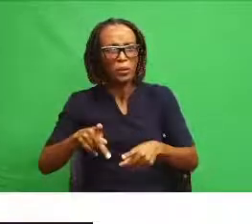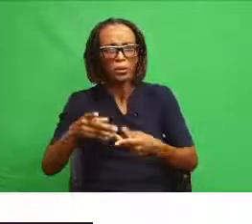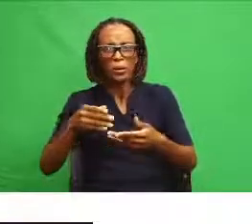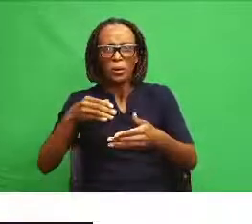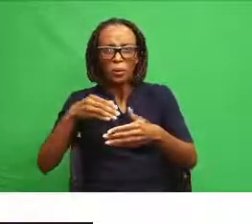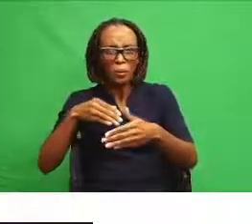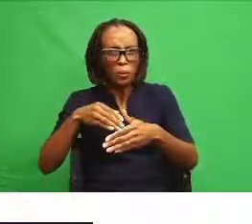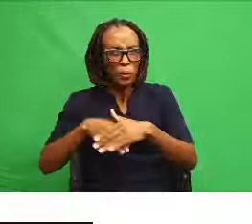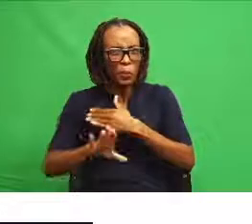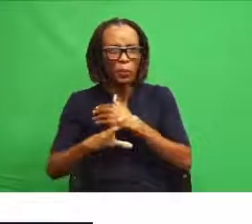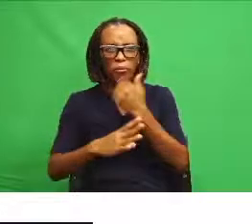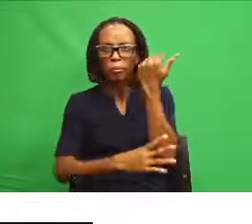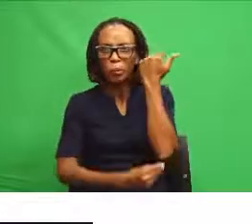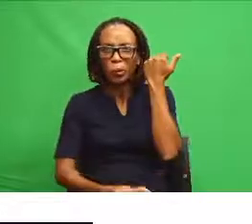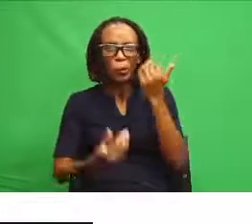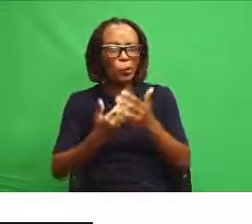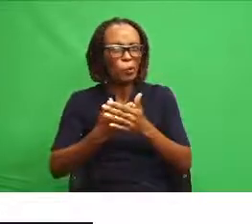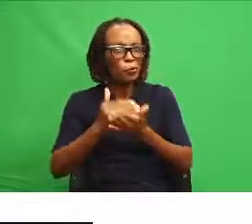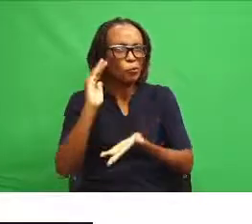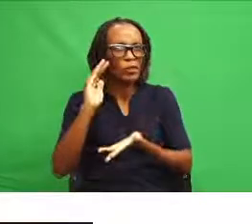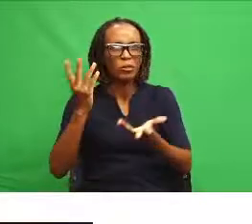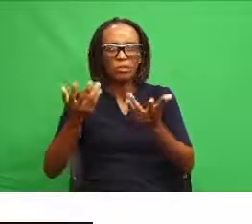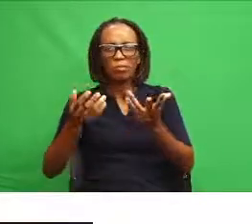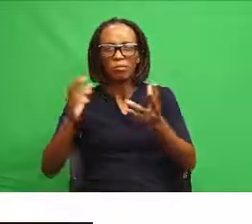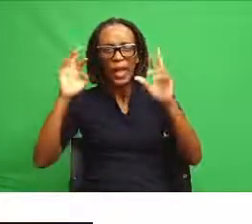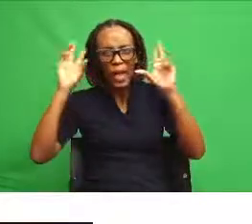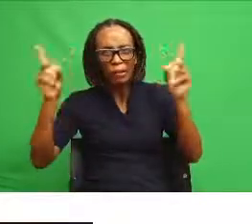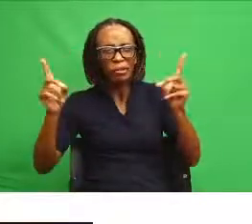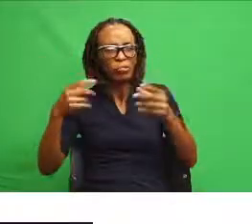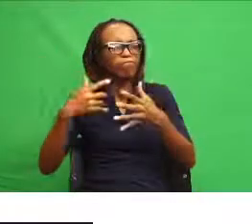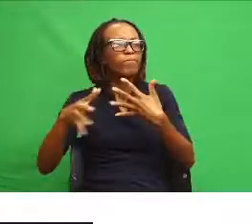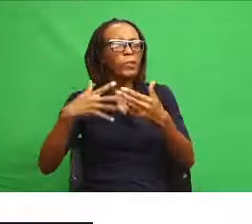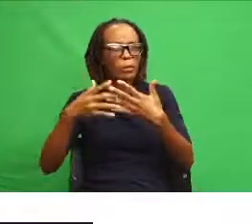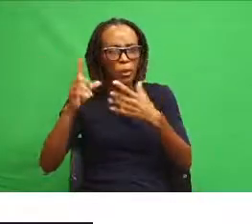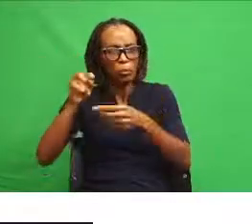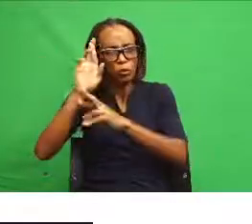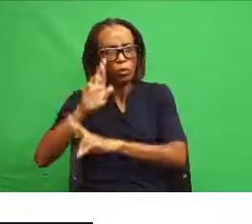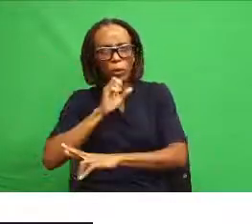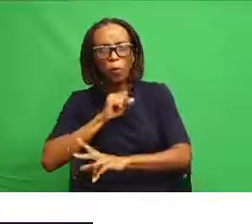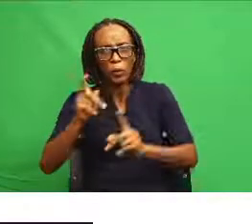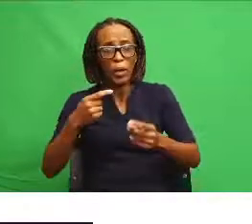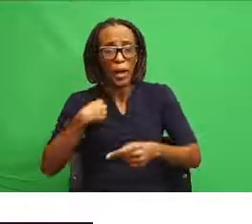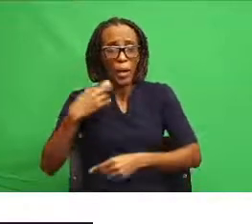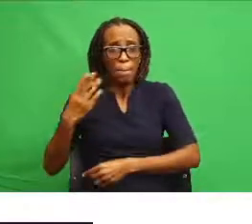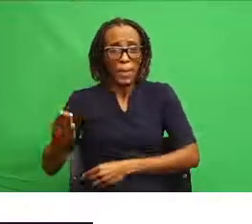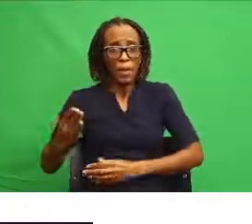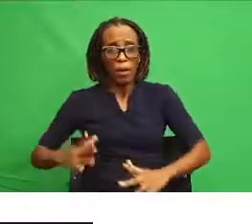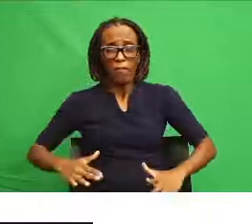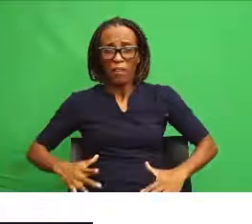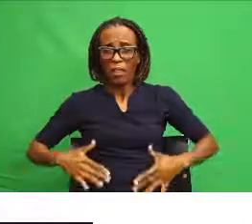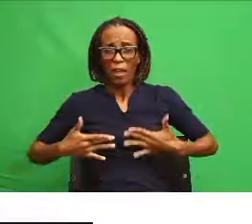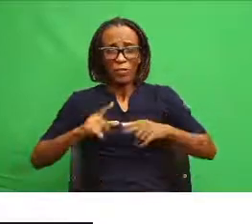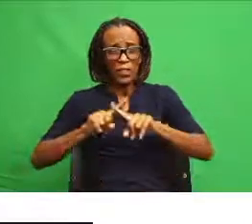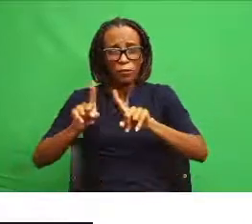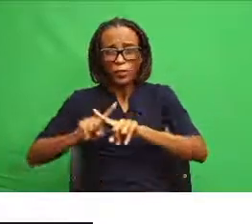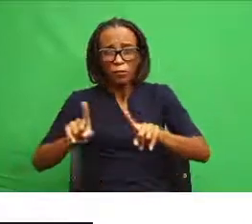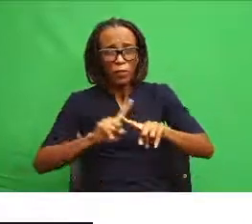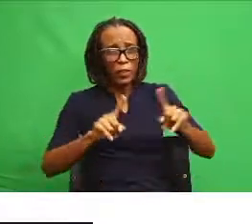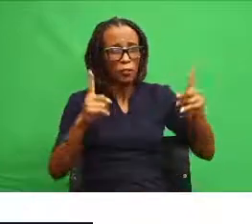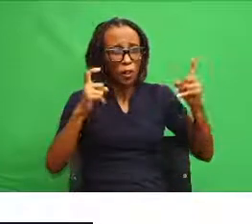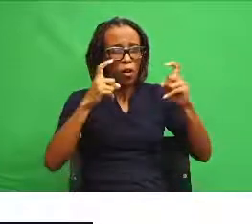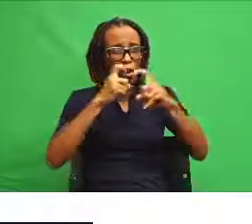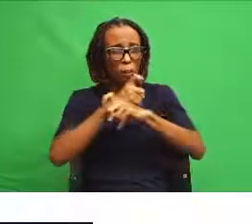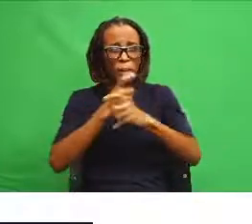background, or their socio-economic conditions. I believe that life, with all its complexities, is a gift from